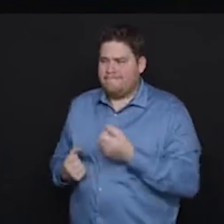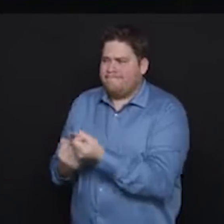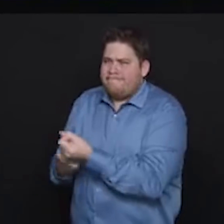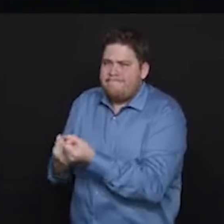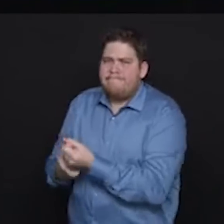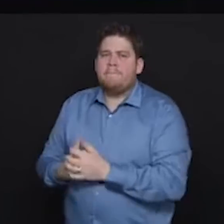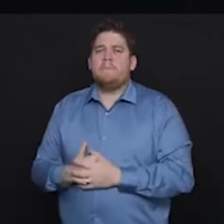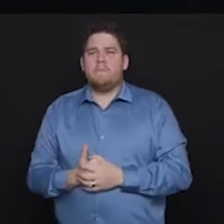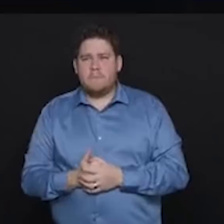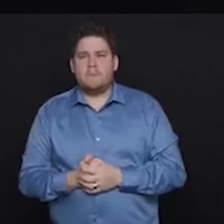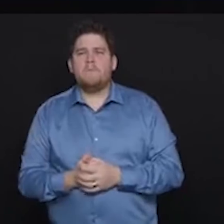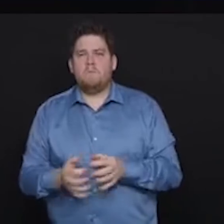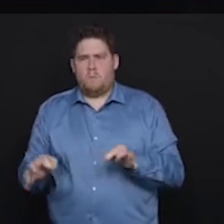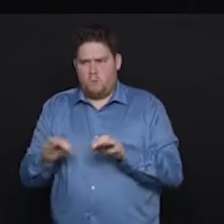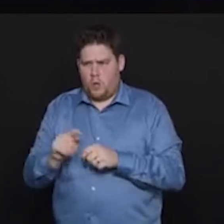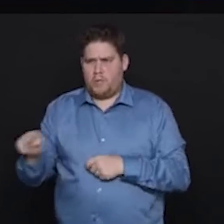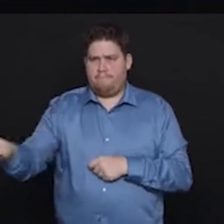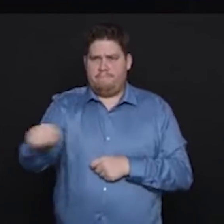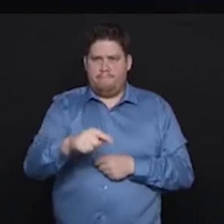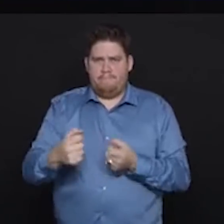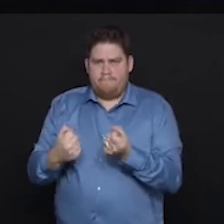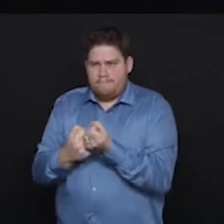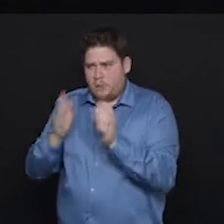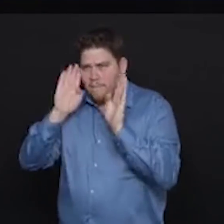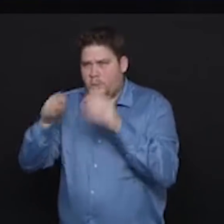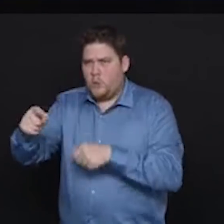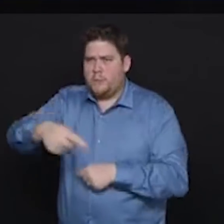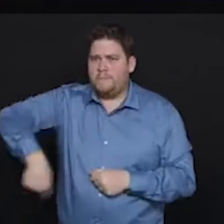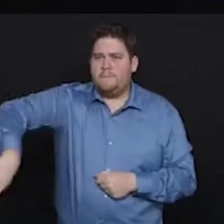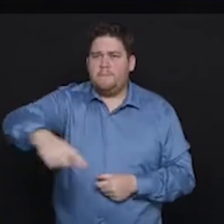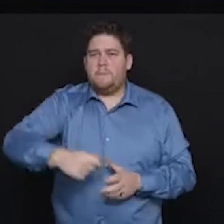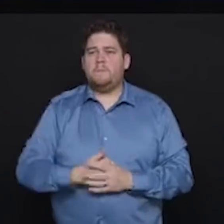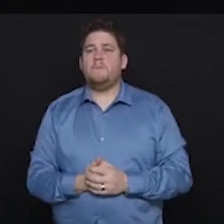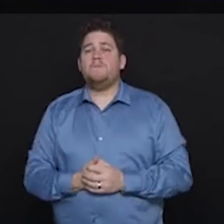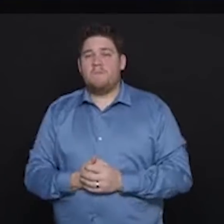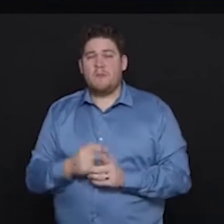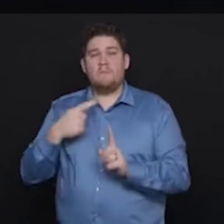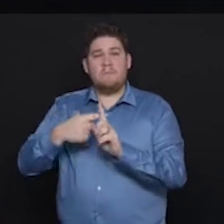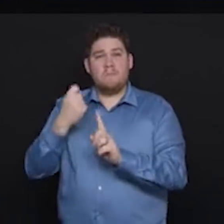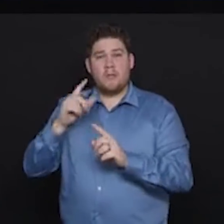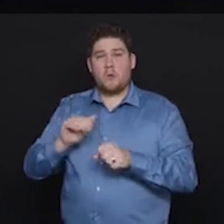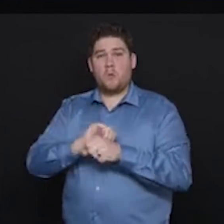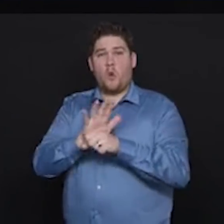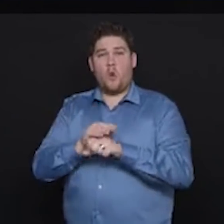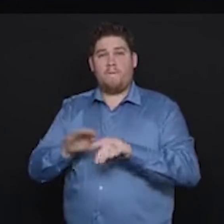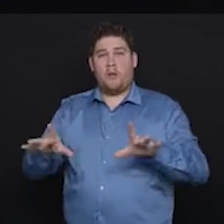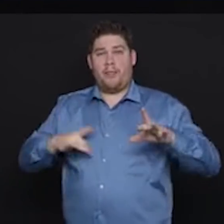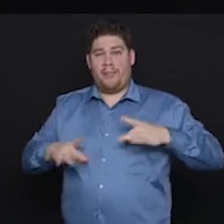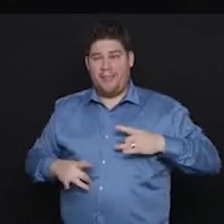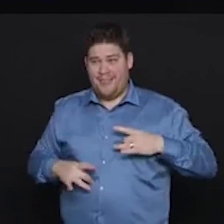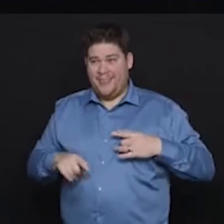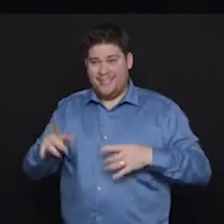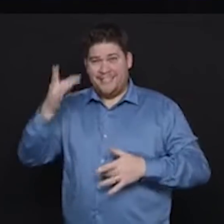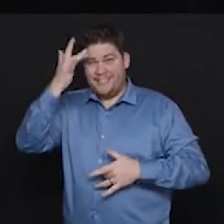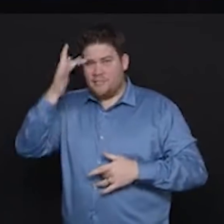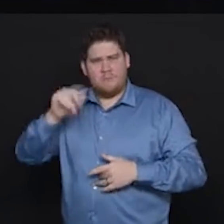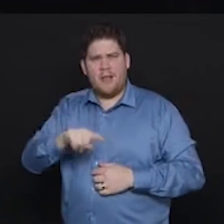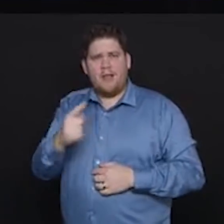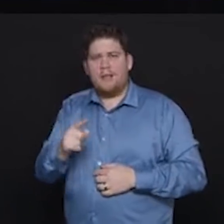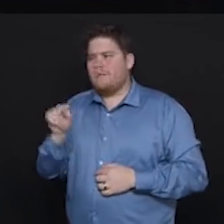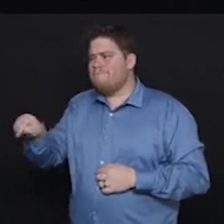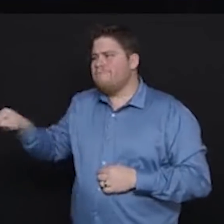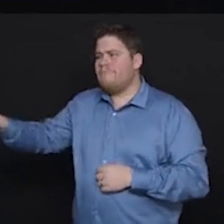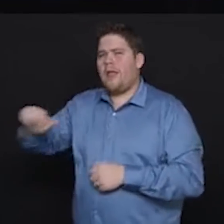to everybody else who needs the health system care. So it is, I think, it is working, and I want to tell people